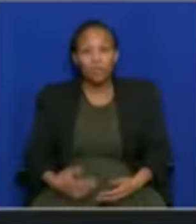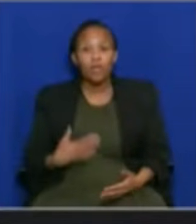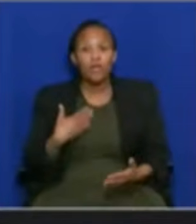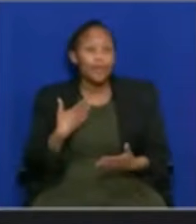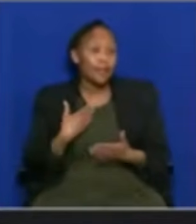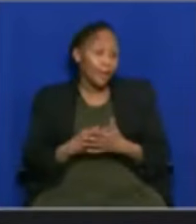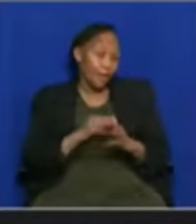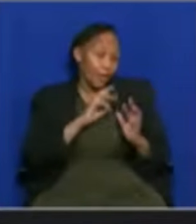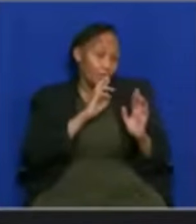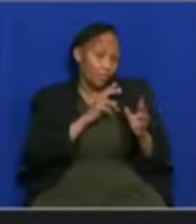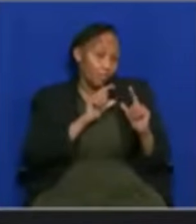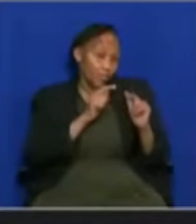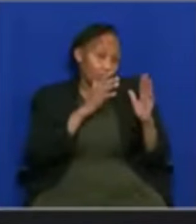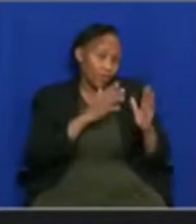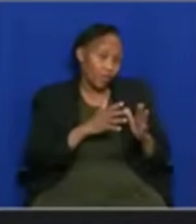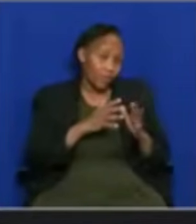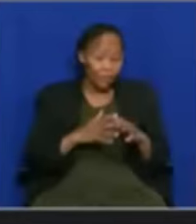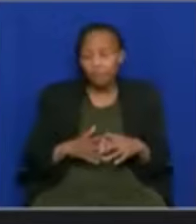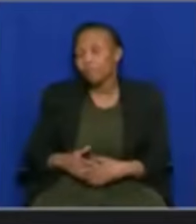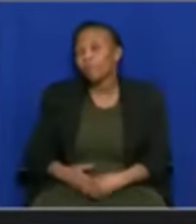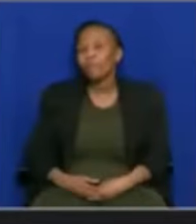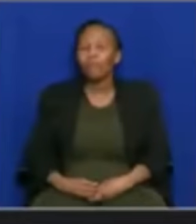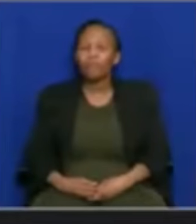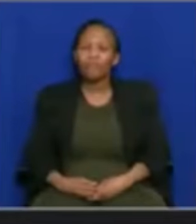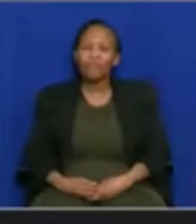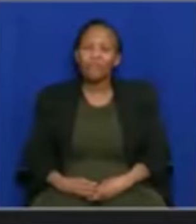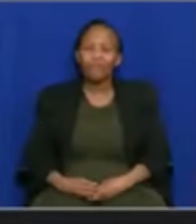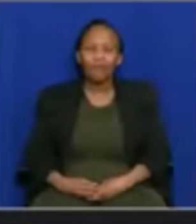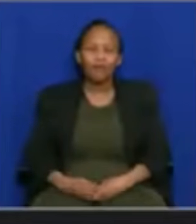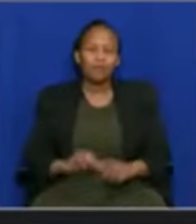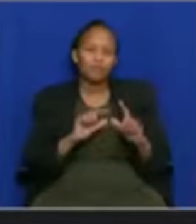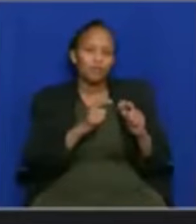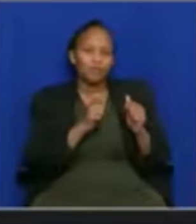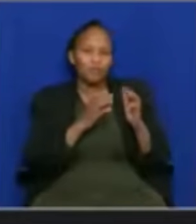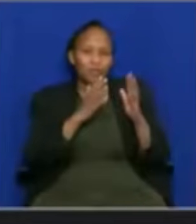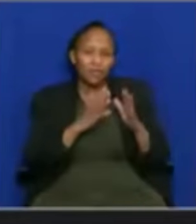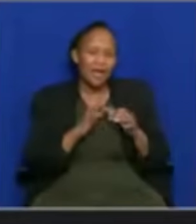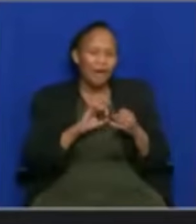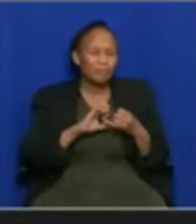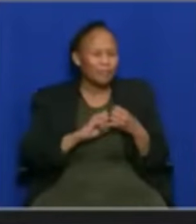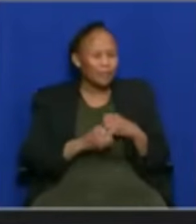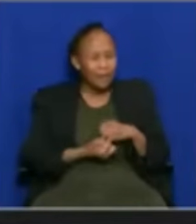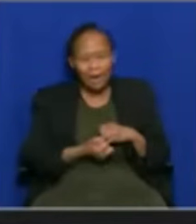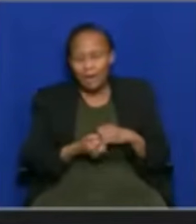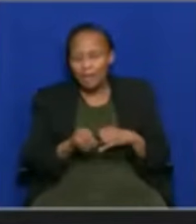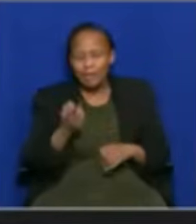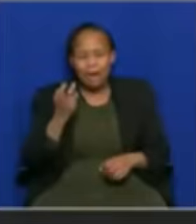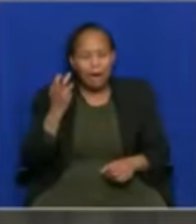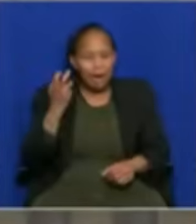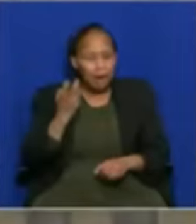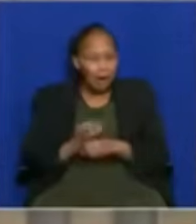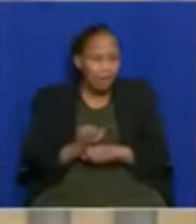Commissioner, I'm trying as hard as possible to get the message out, and I'm trying.